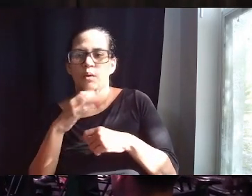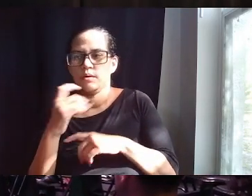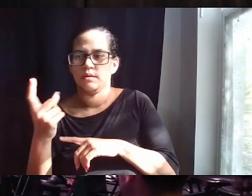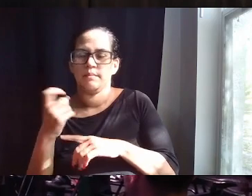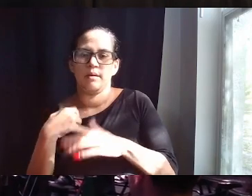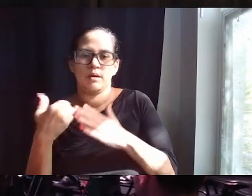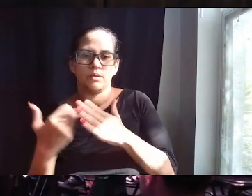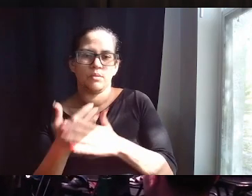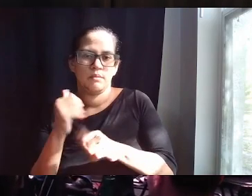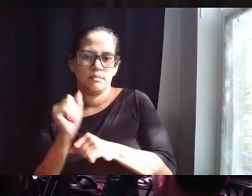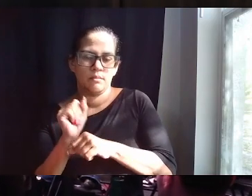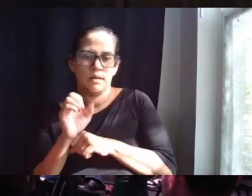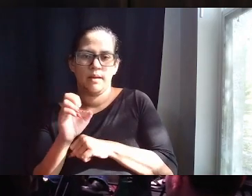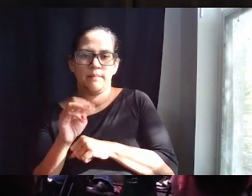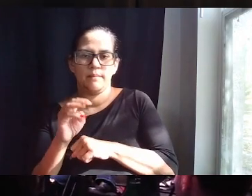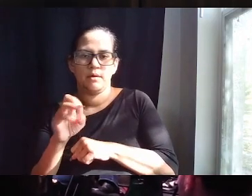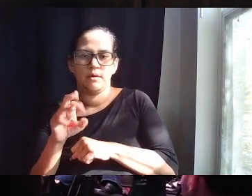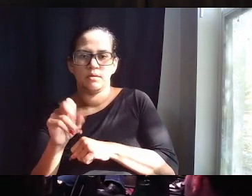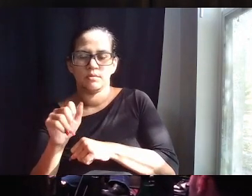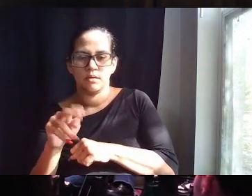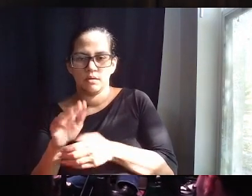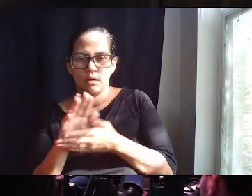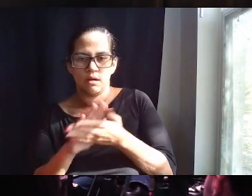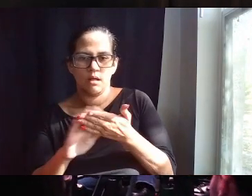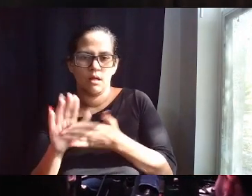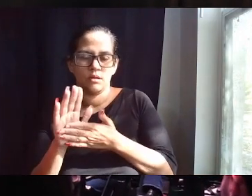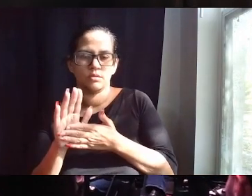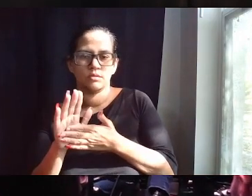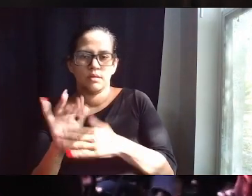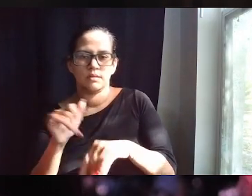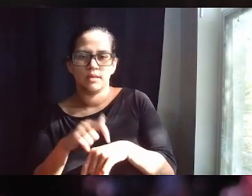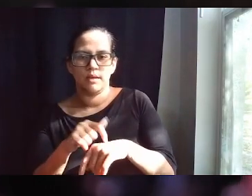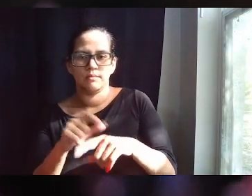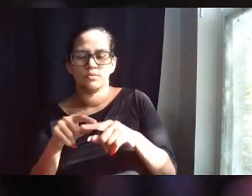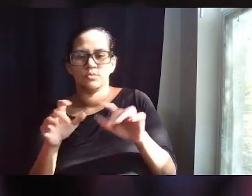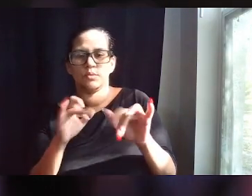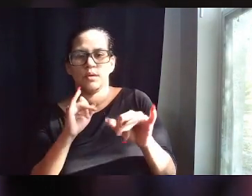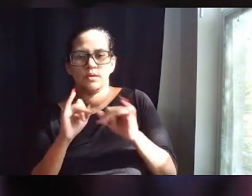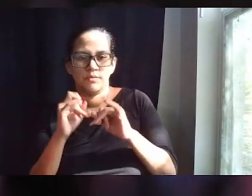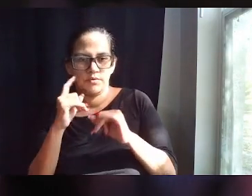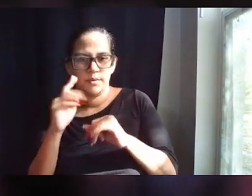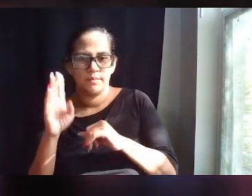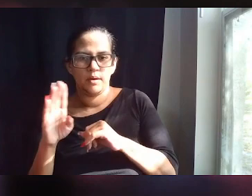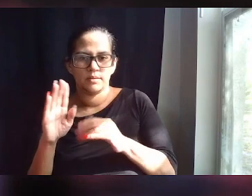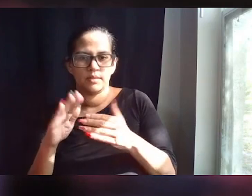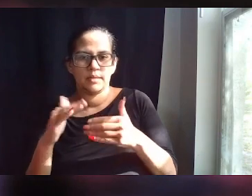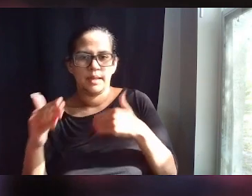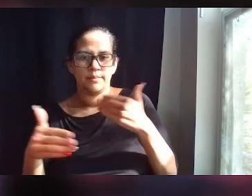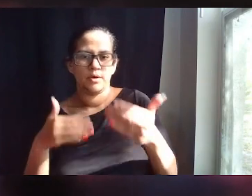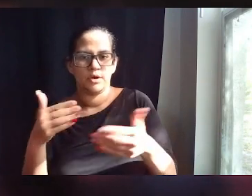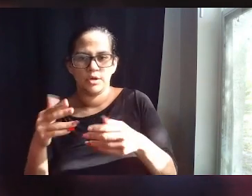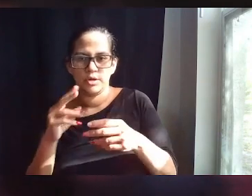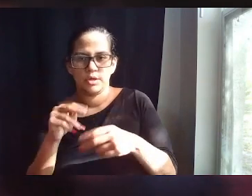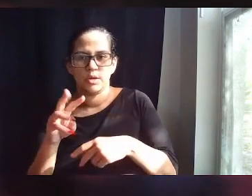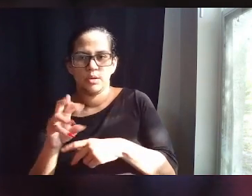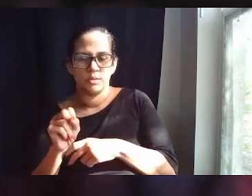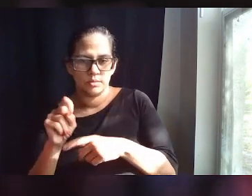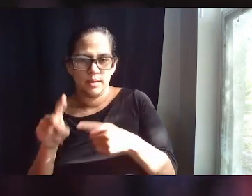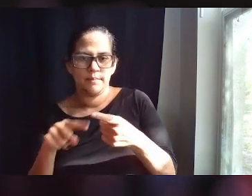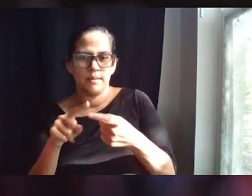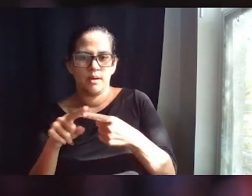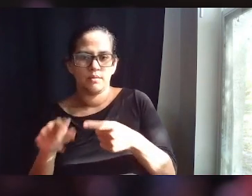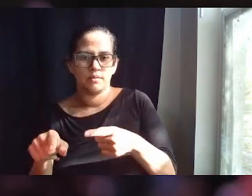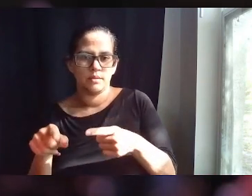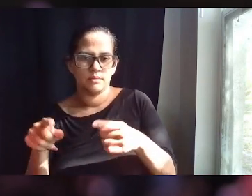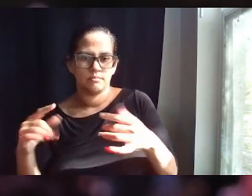College at the time, to do an interview for Boston Neighborhood News about this convening. And I